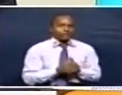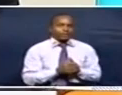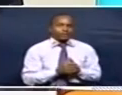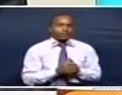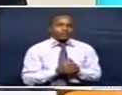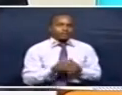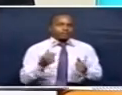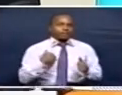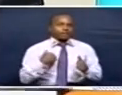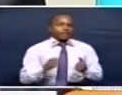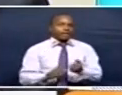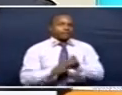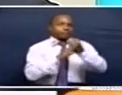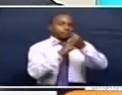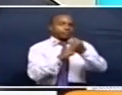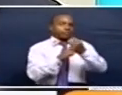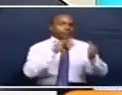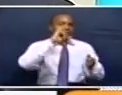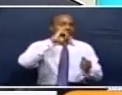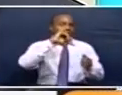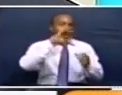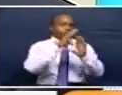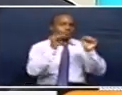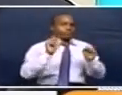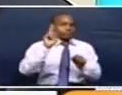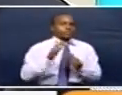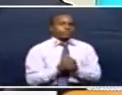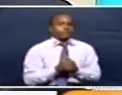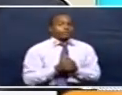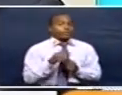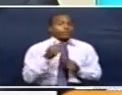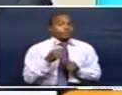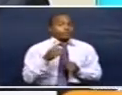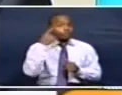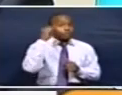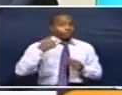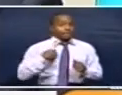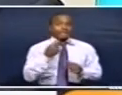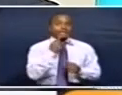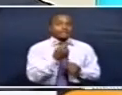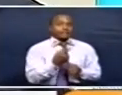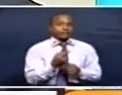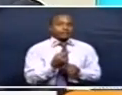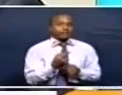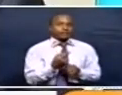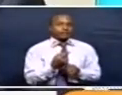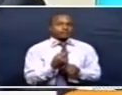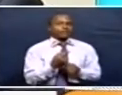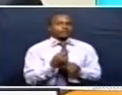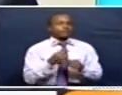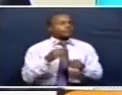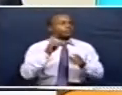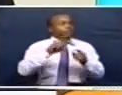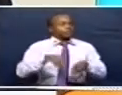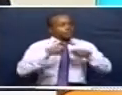threw my support behind Uhuru Kenyatta. There's a difference. For me, I said Uhuru Kenyatta needs to be given time to finish